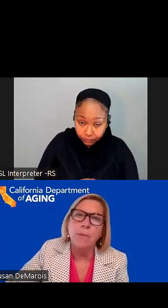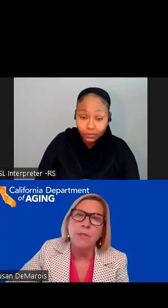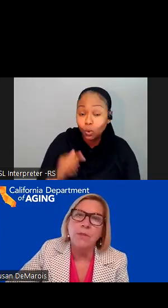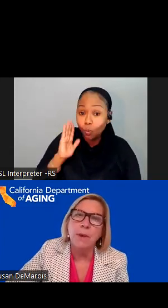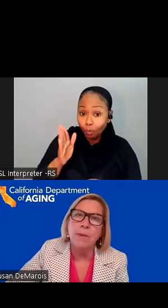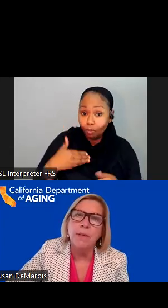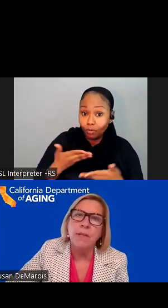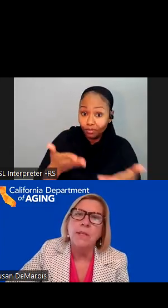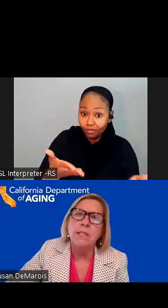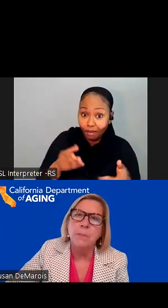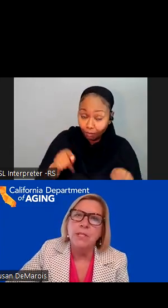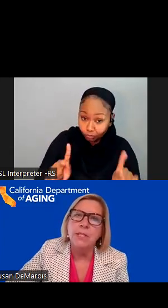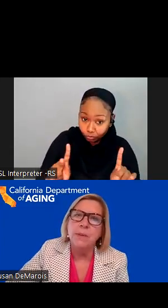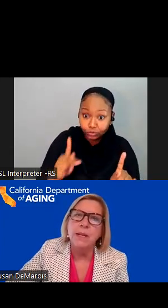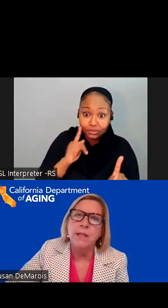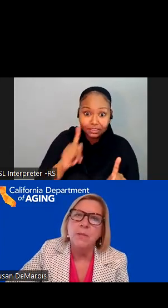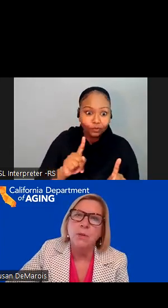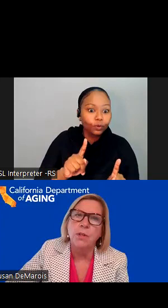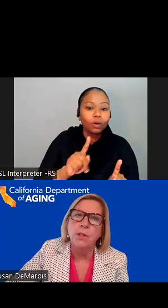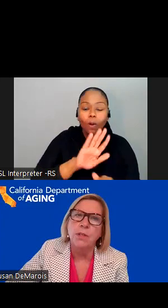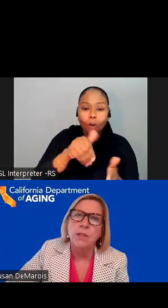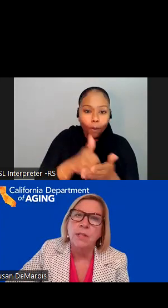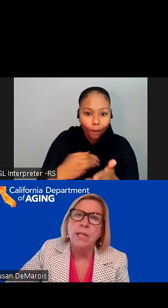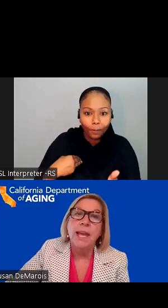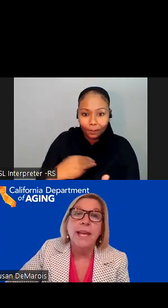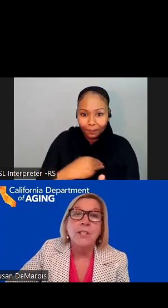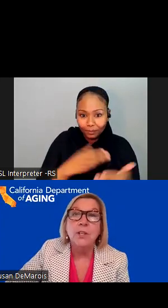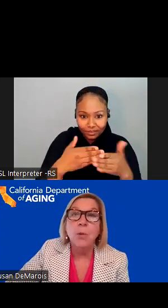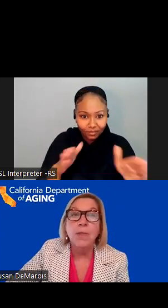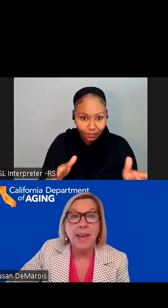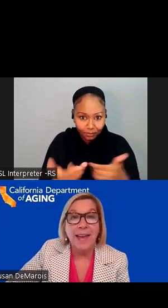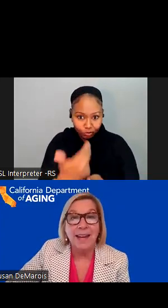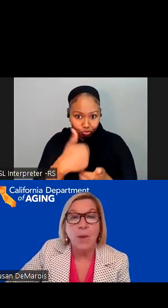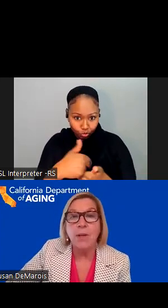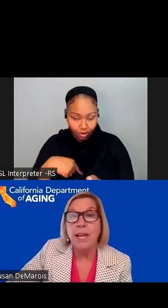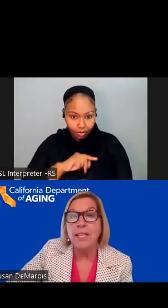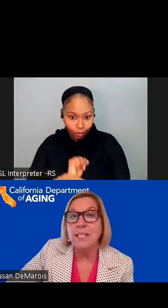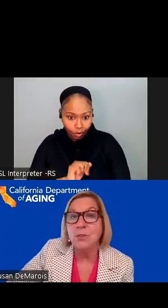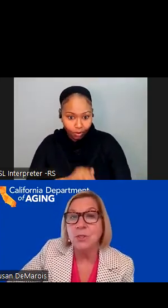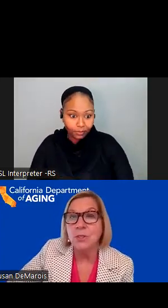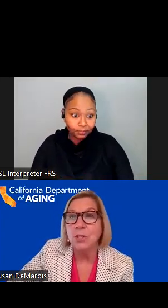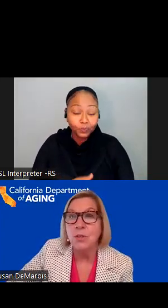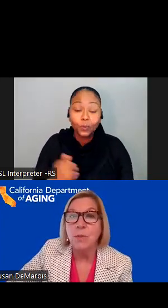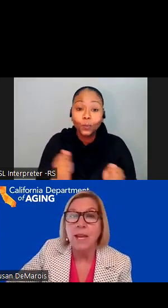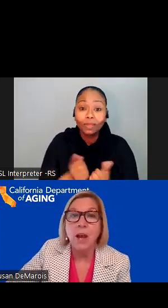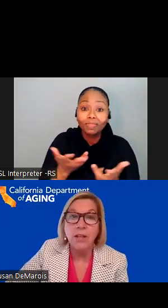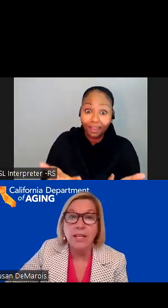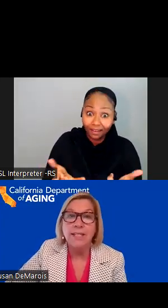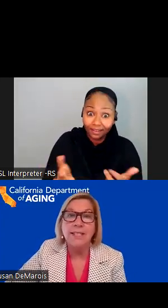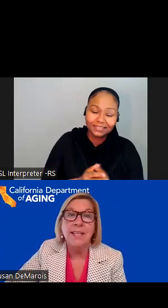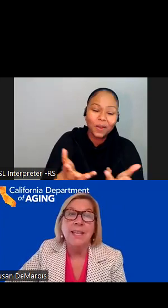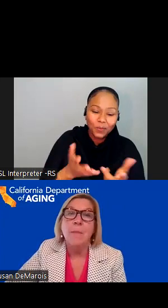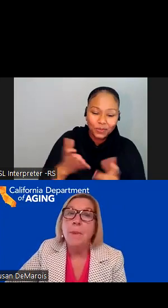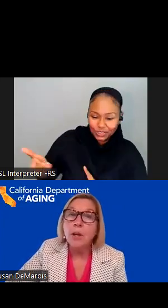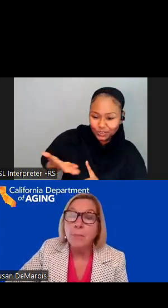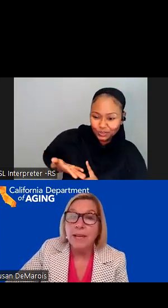all members of the public to participate in this work. And so with that, I would like to introduce to you my